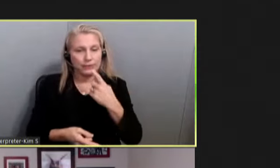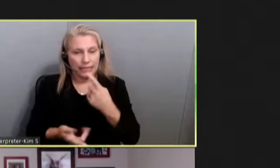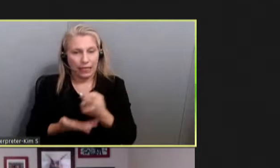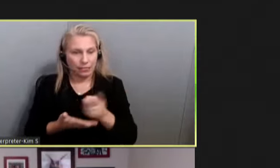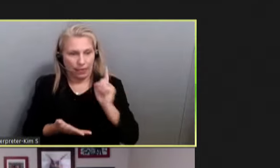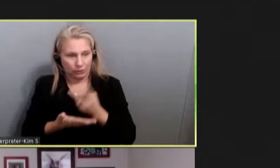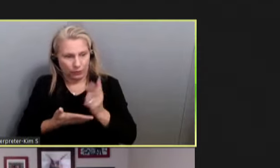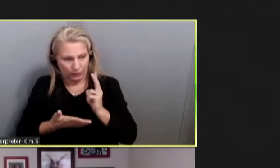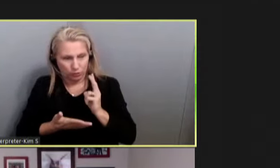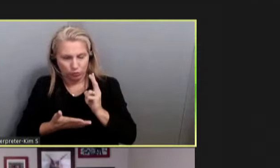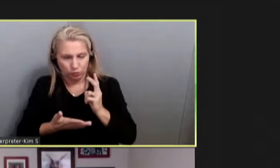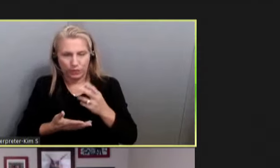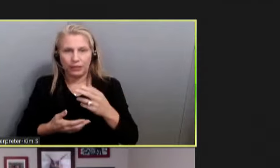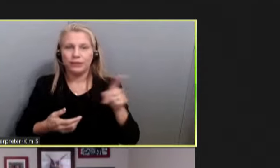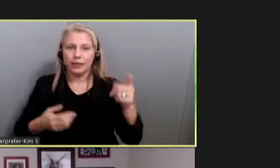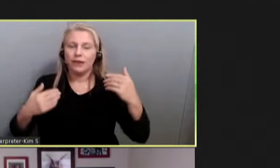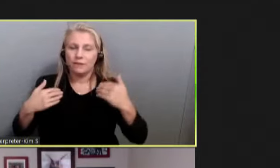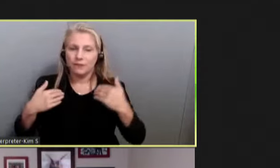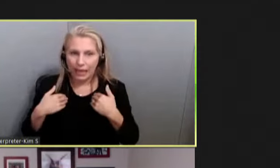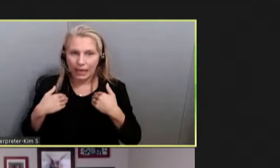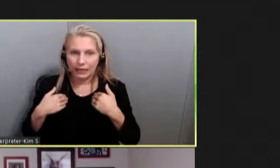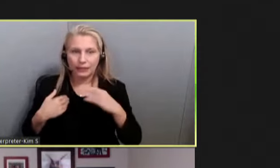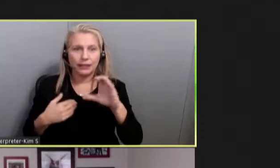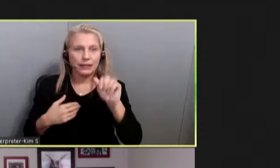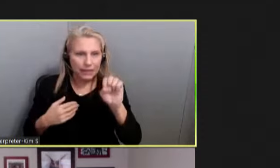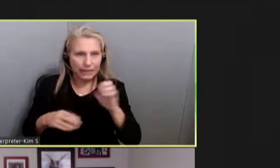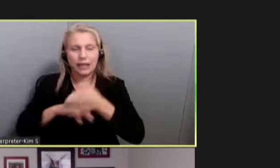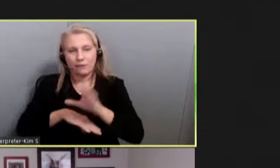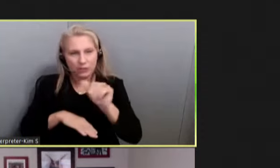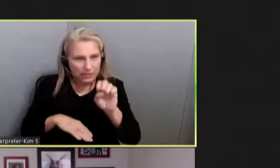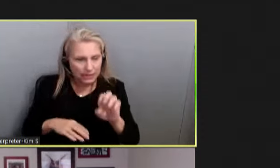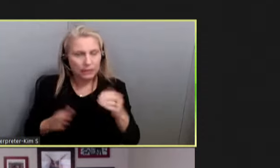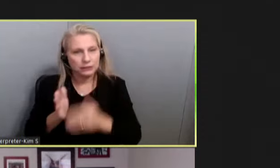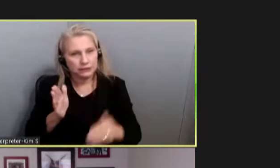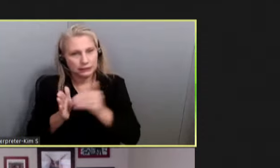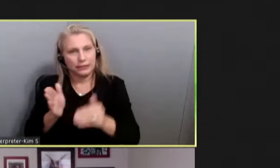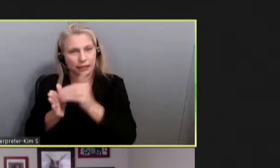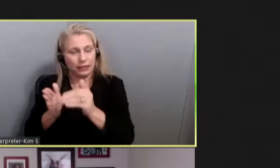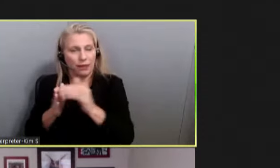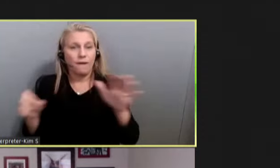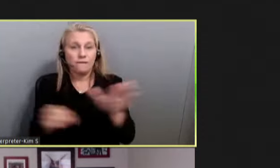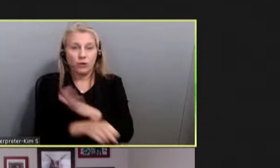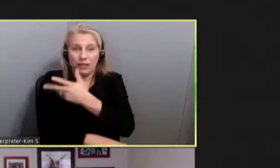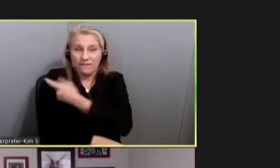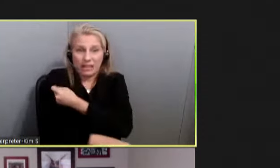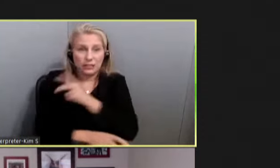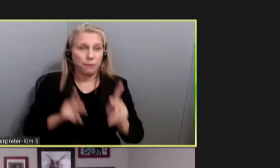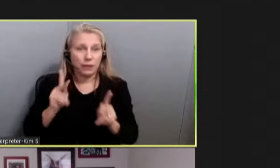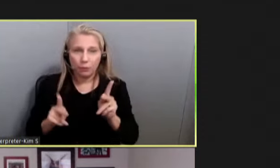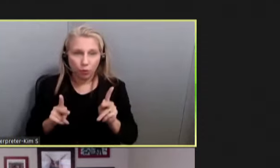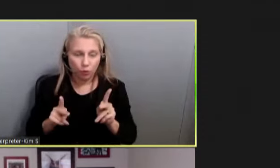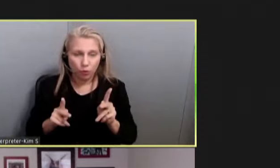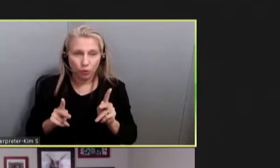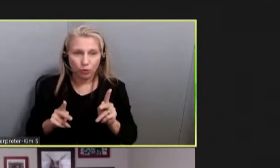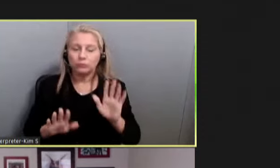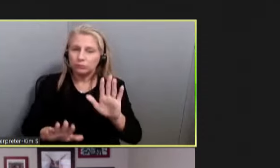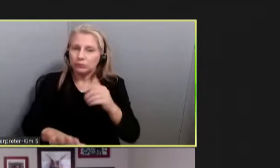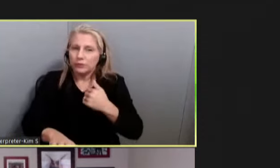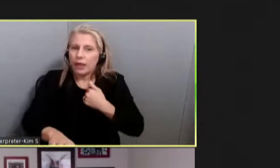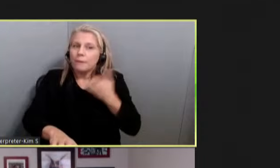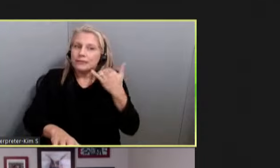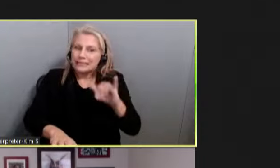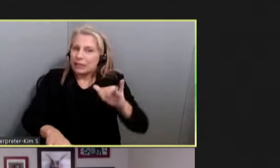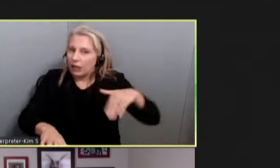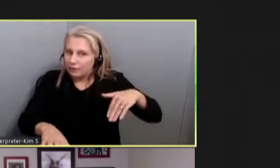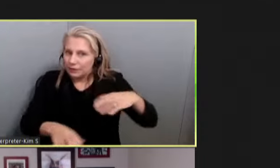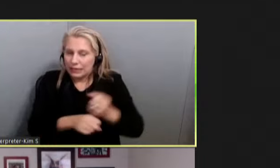week or two, they have had case after case after case of this, of fully vaccinated people. Mind you, I'm still yet to